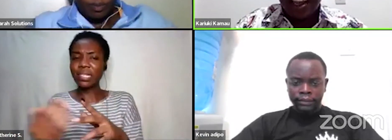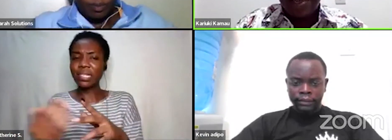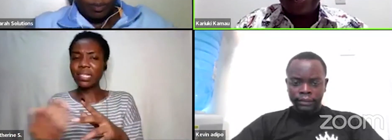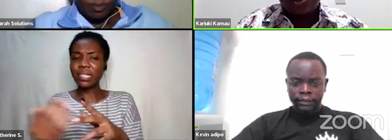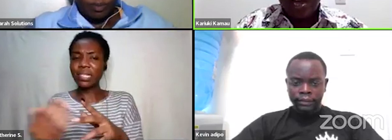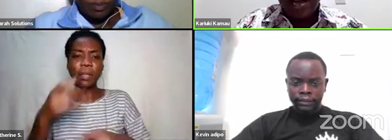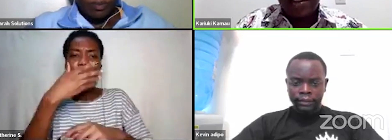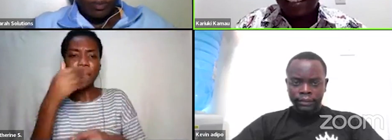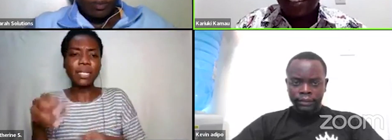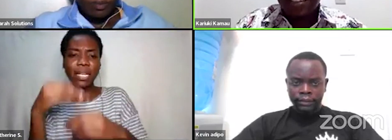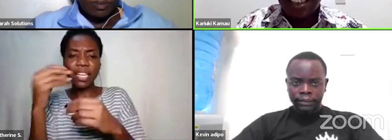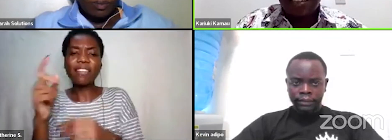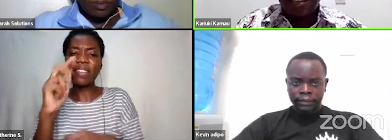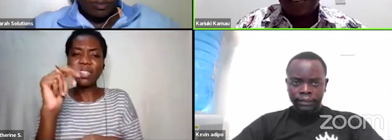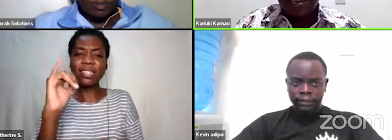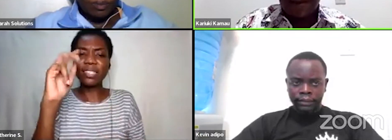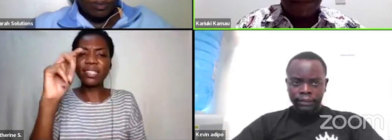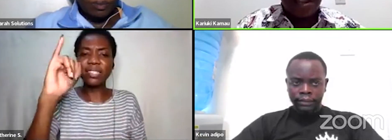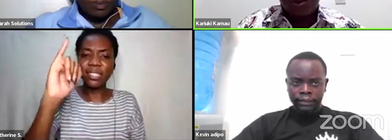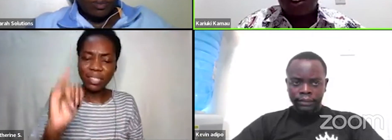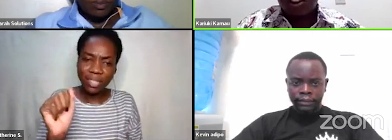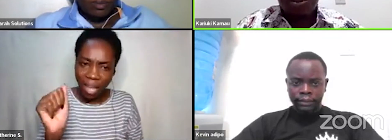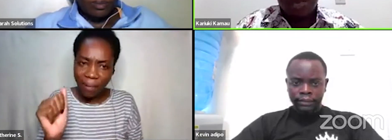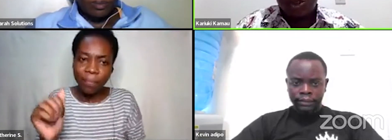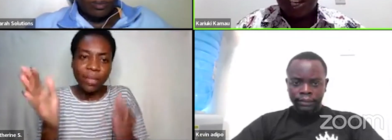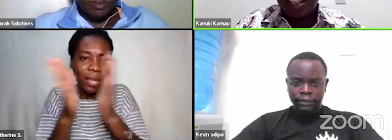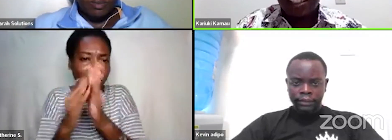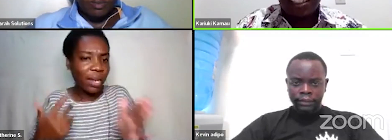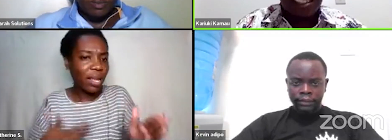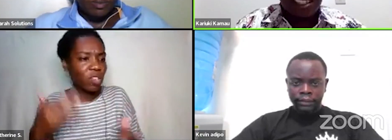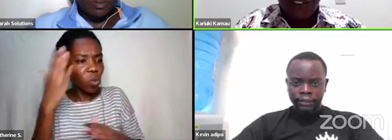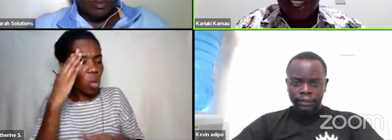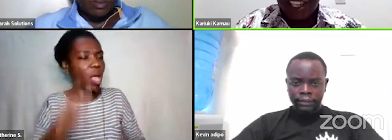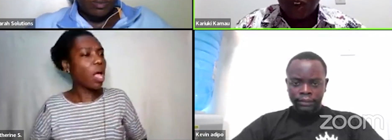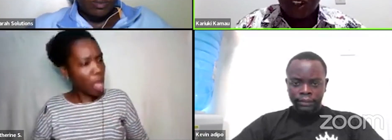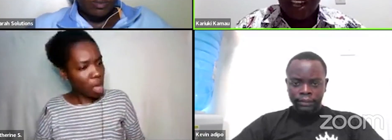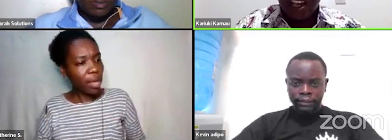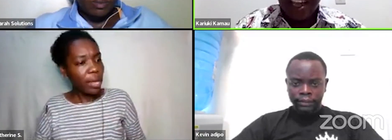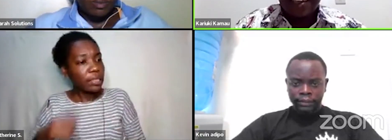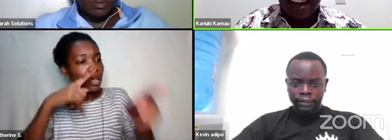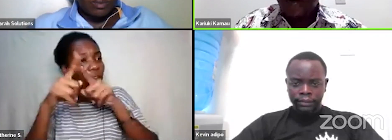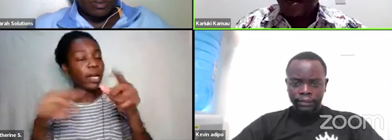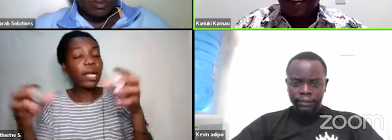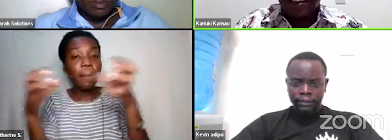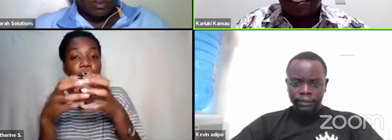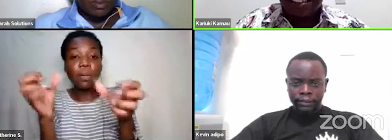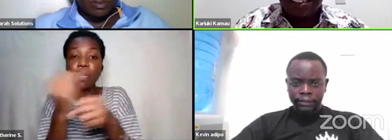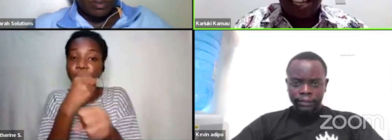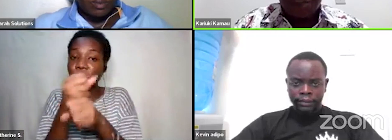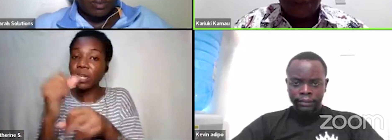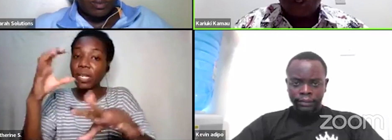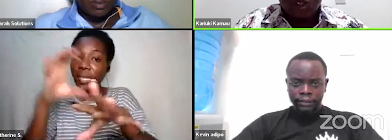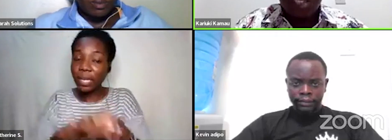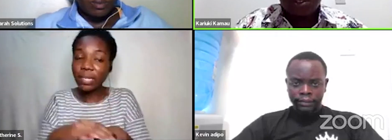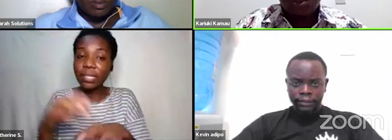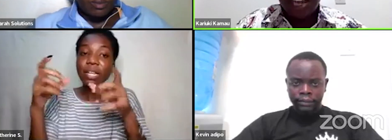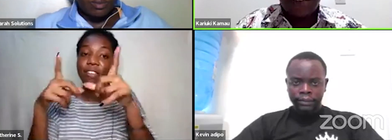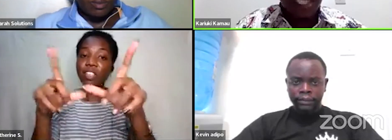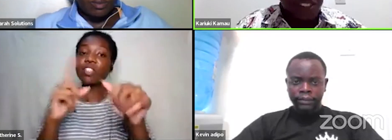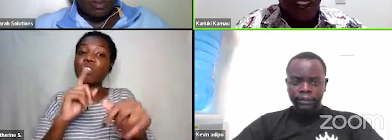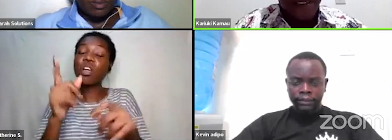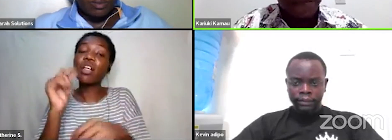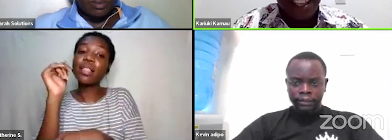certification. And this is where I researched that a safari company will not be able to get NITA certification. And now I realize this is an opportunity